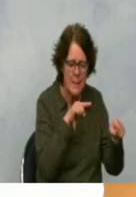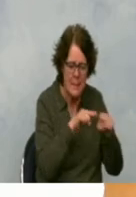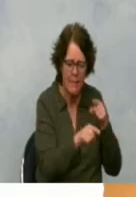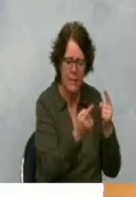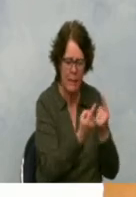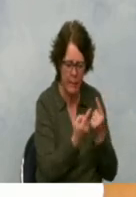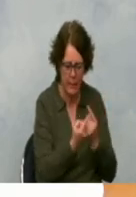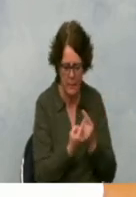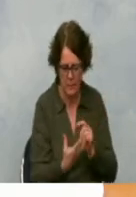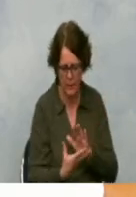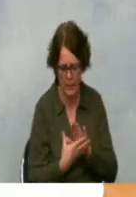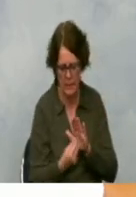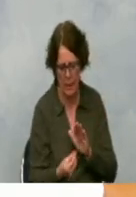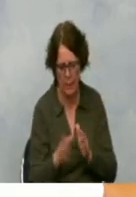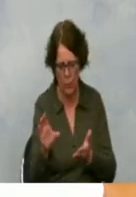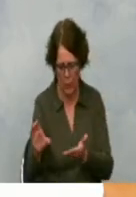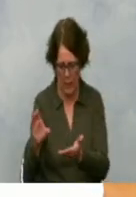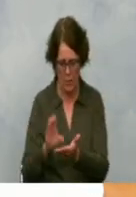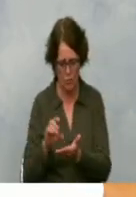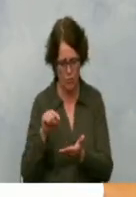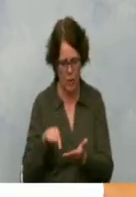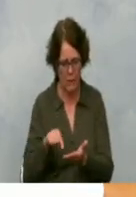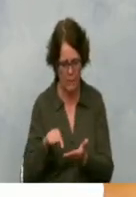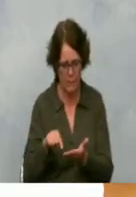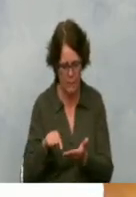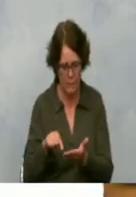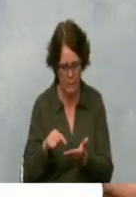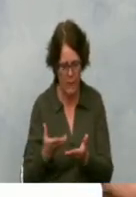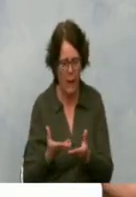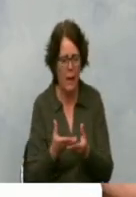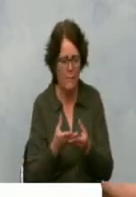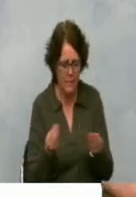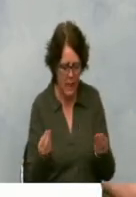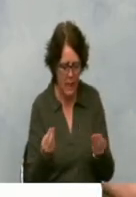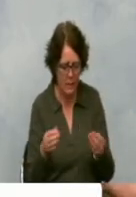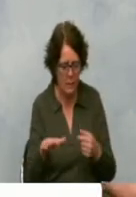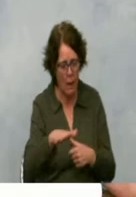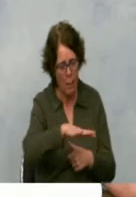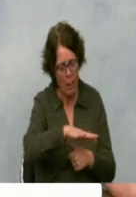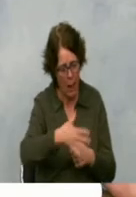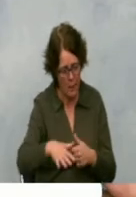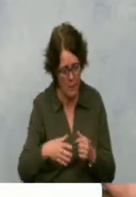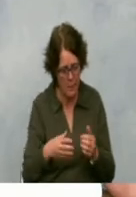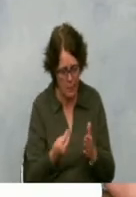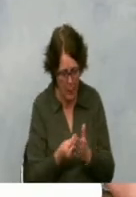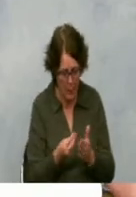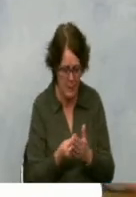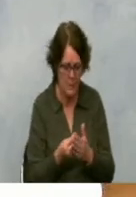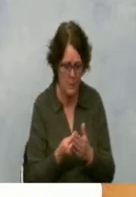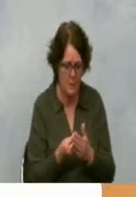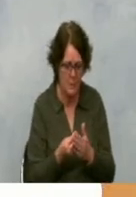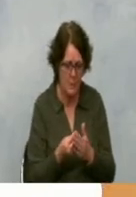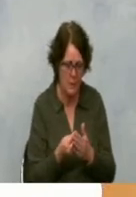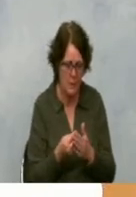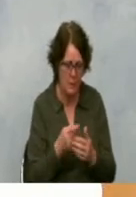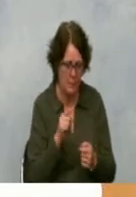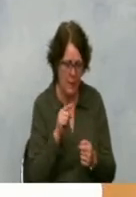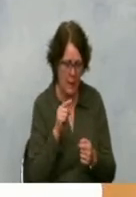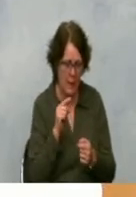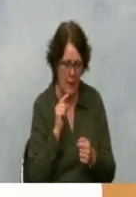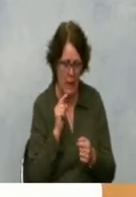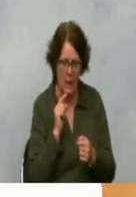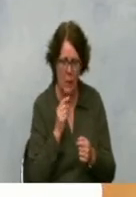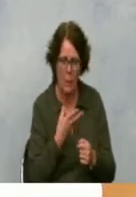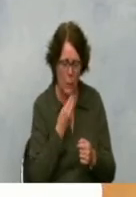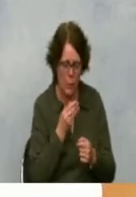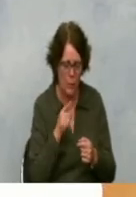example, we get grant for a vacant and derelict land monies as well, which is by and large, we use